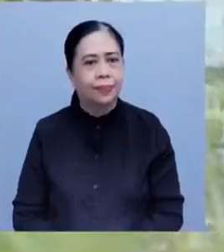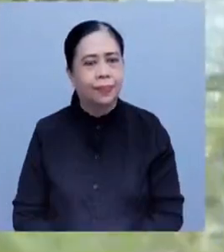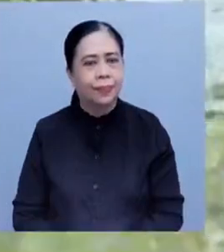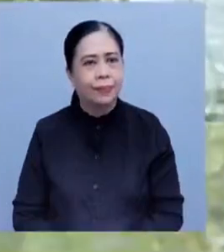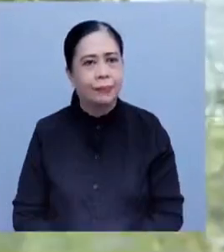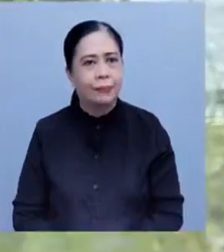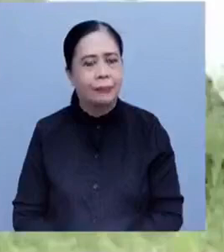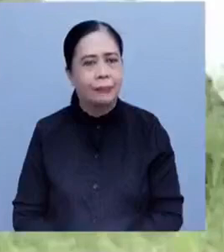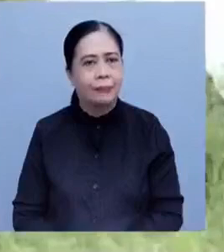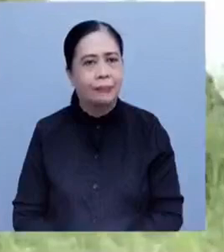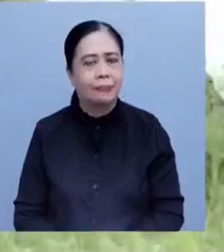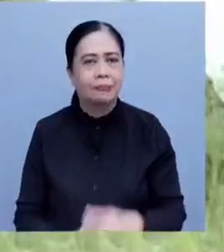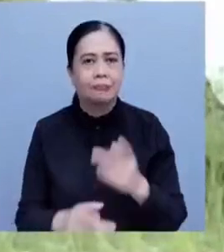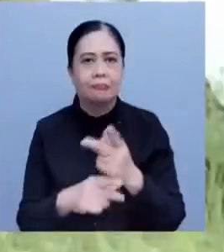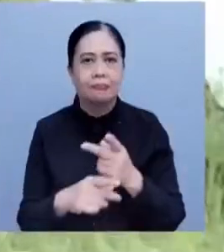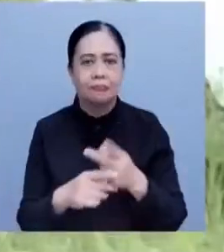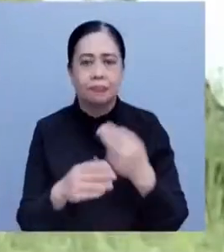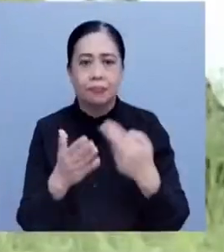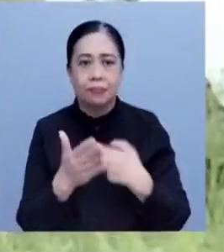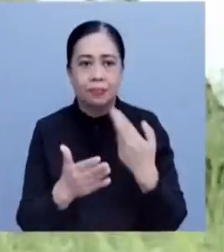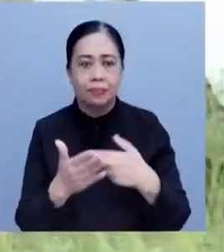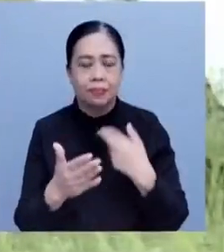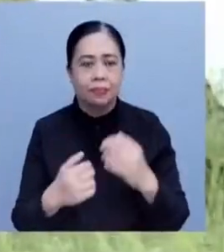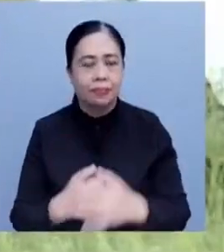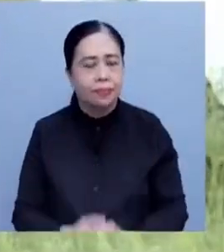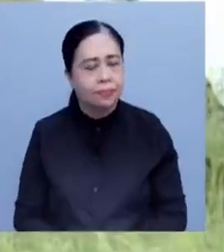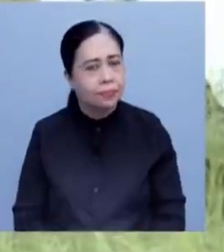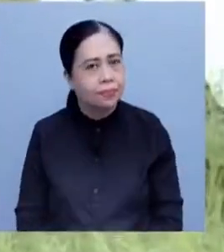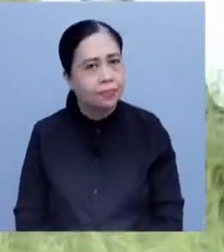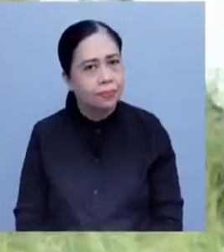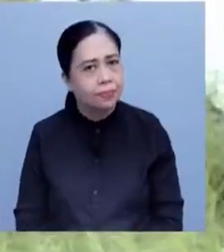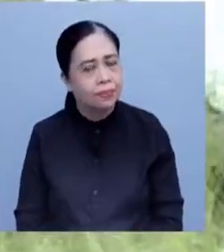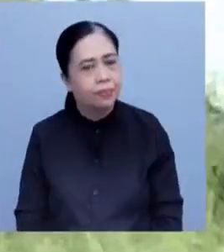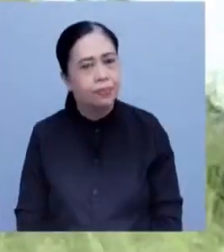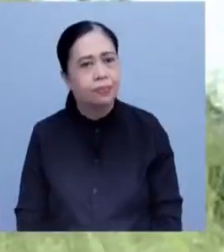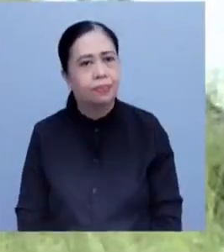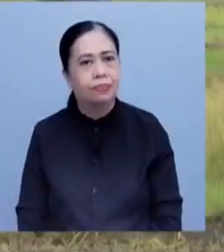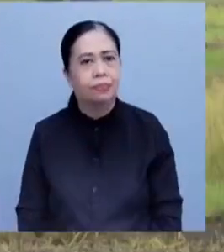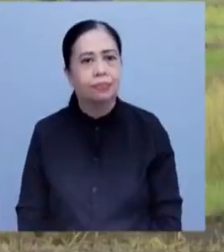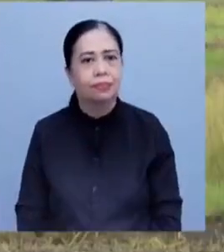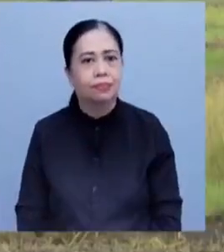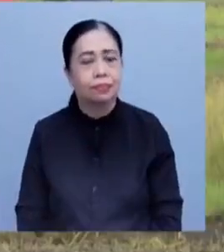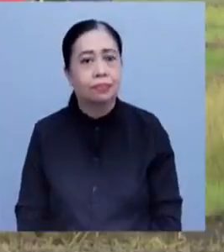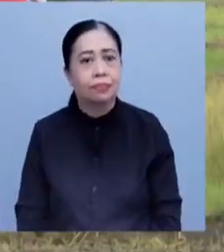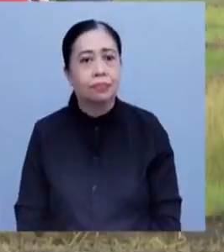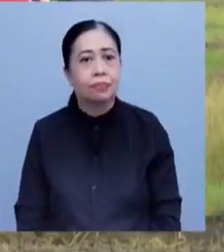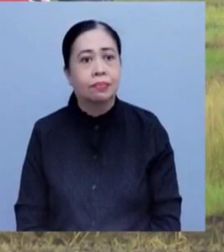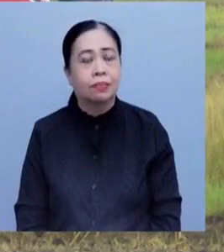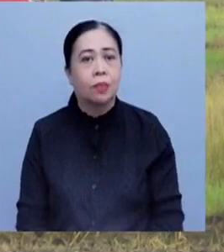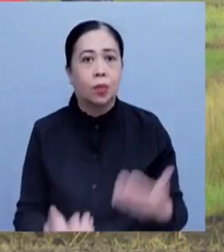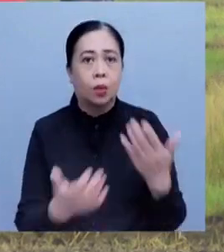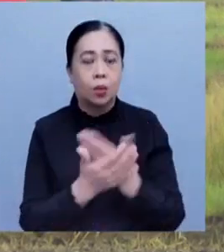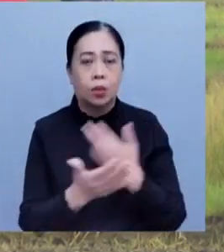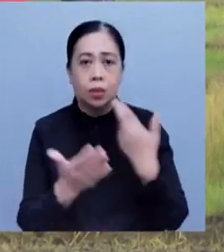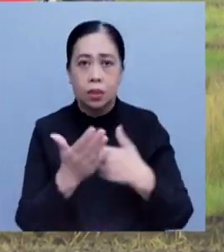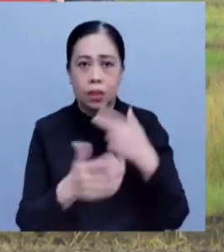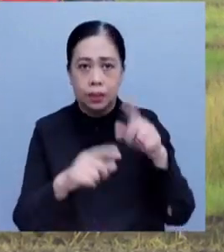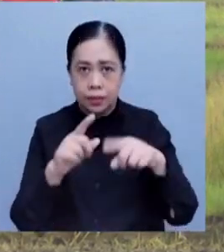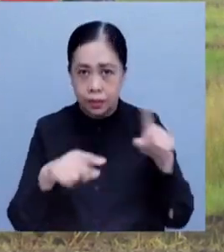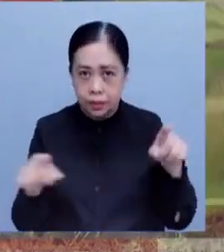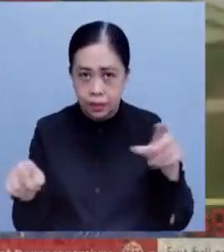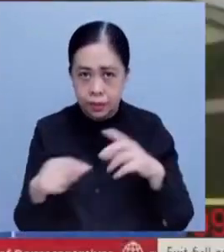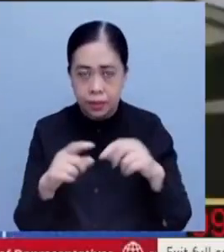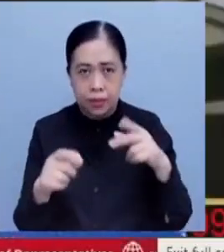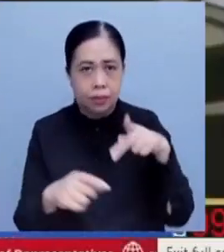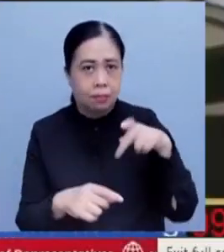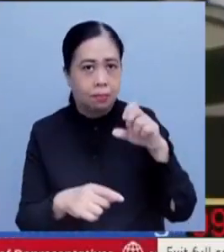rice productivity, including the introduction of newer technology in irrigation, modern rice varieties, and pest